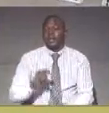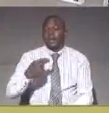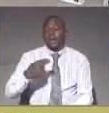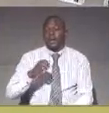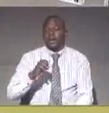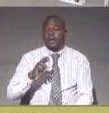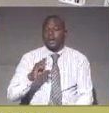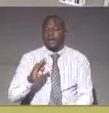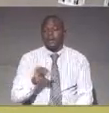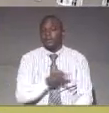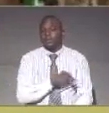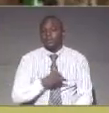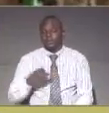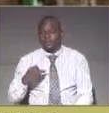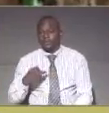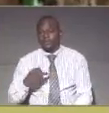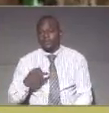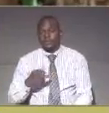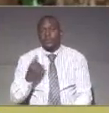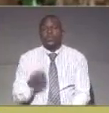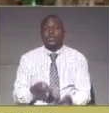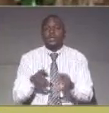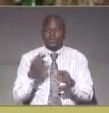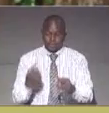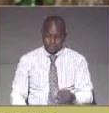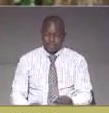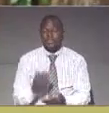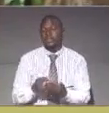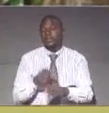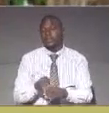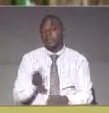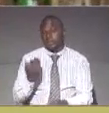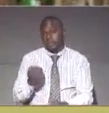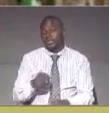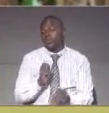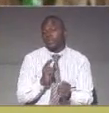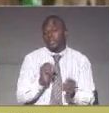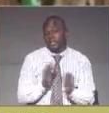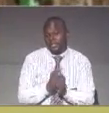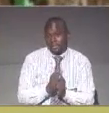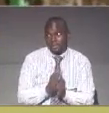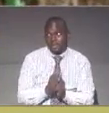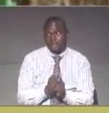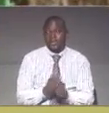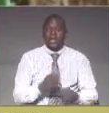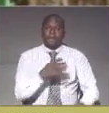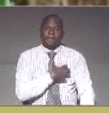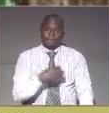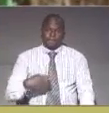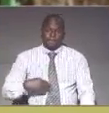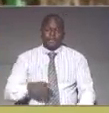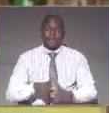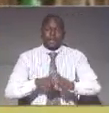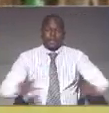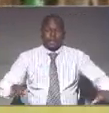Arnaitwe, refutes. What happened some time back in 2013, the military land